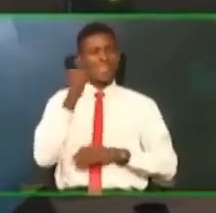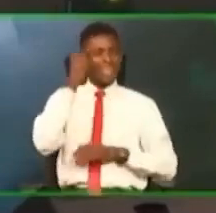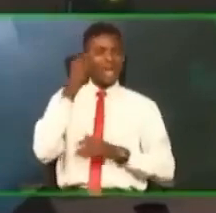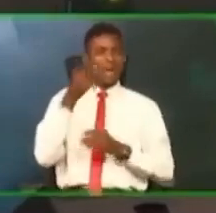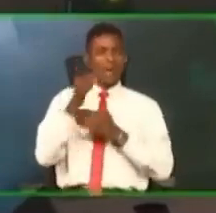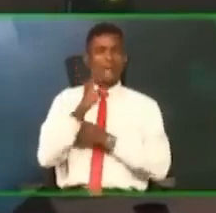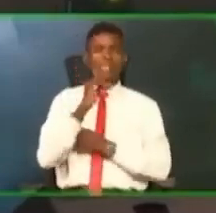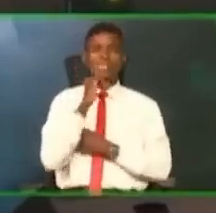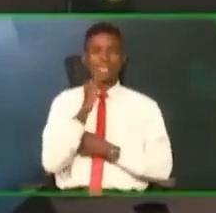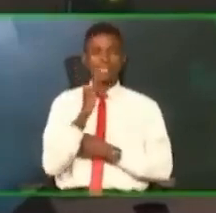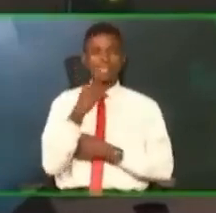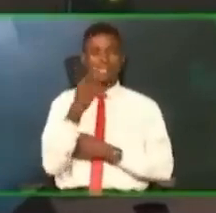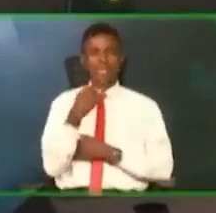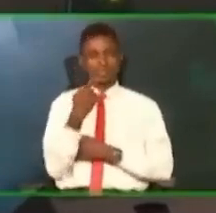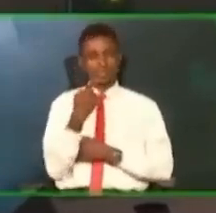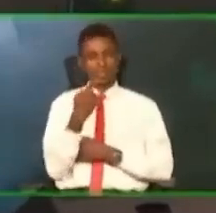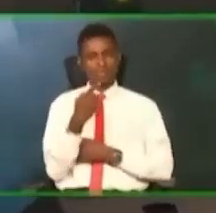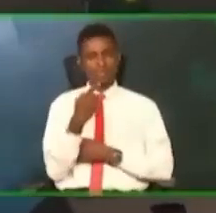God.